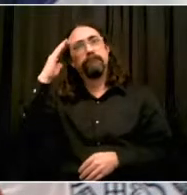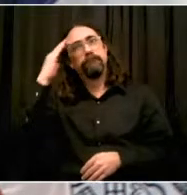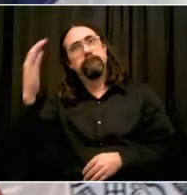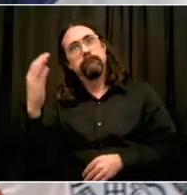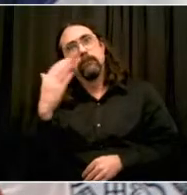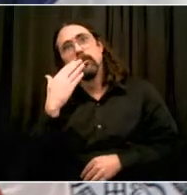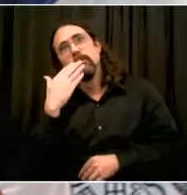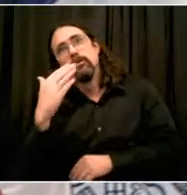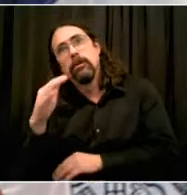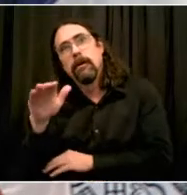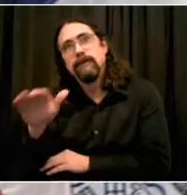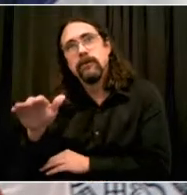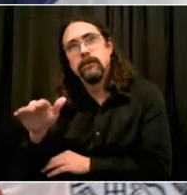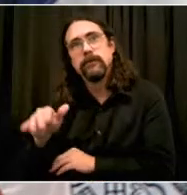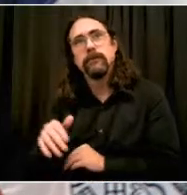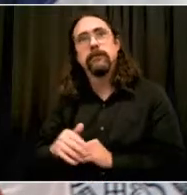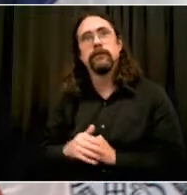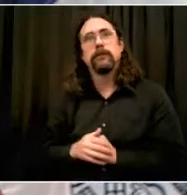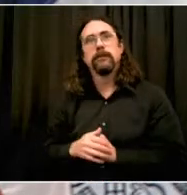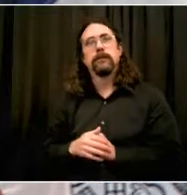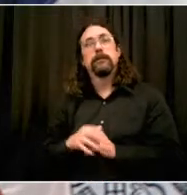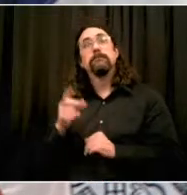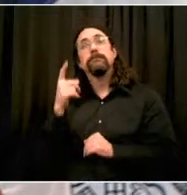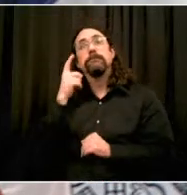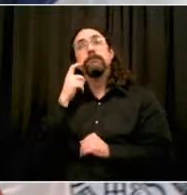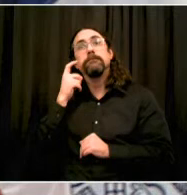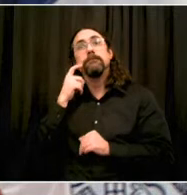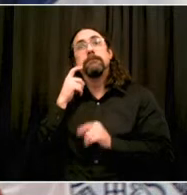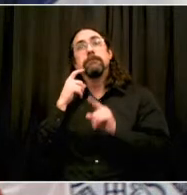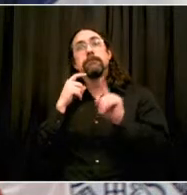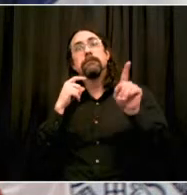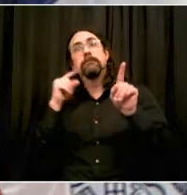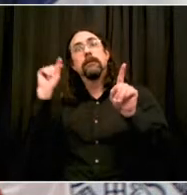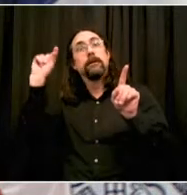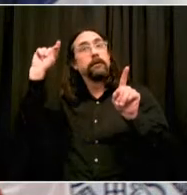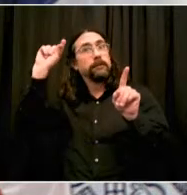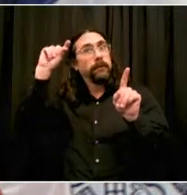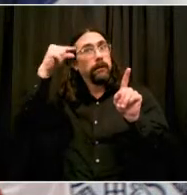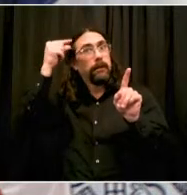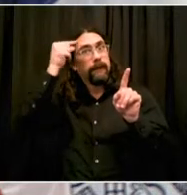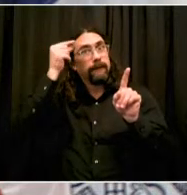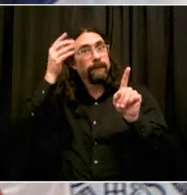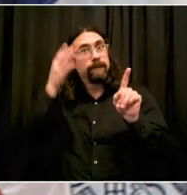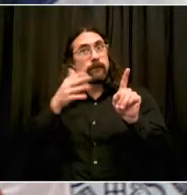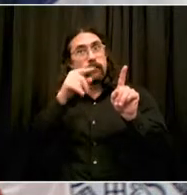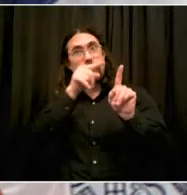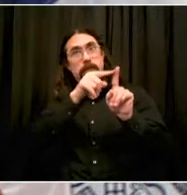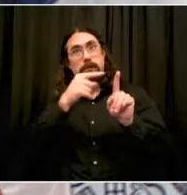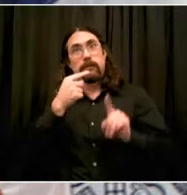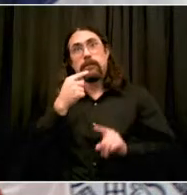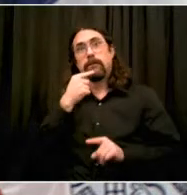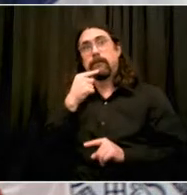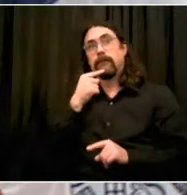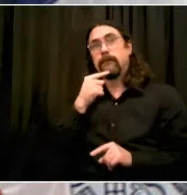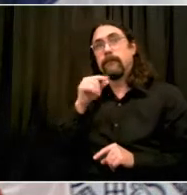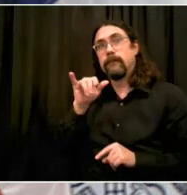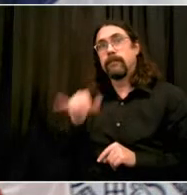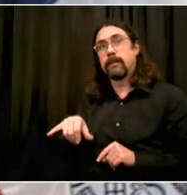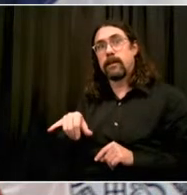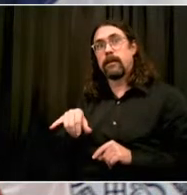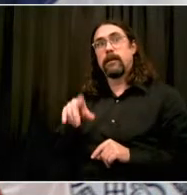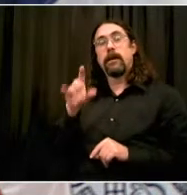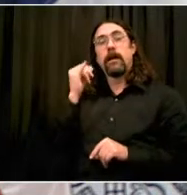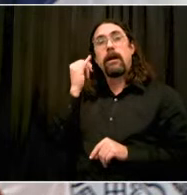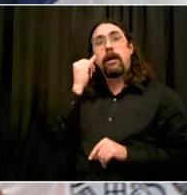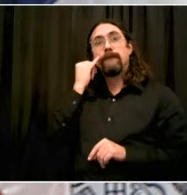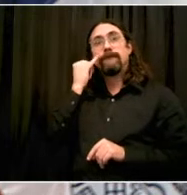now understand how the city and the state determine their numbers differently, but whose are we going by at this point to determine when we